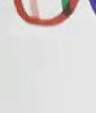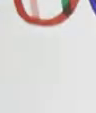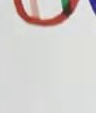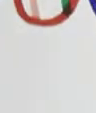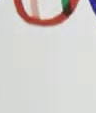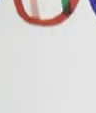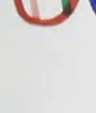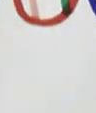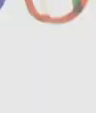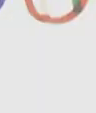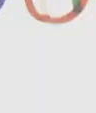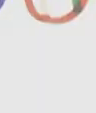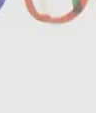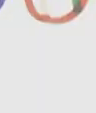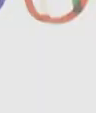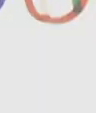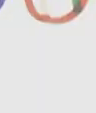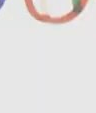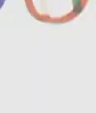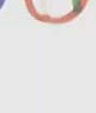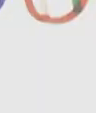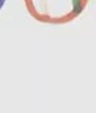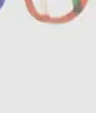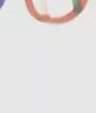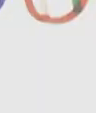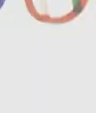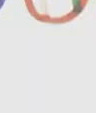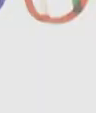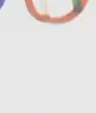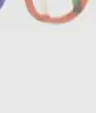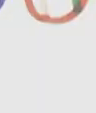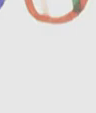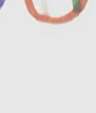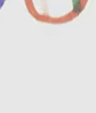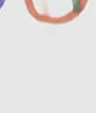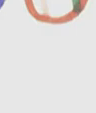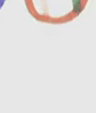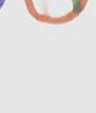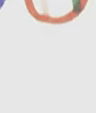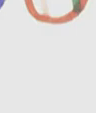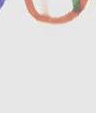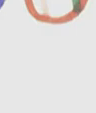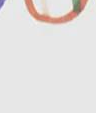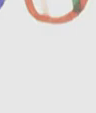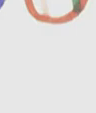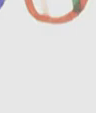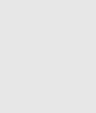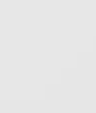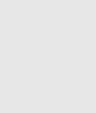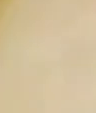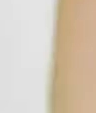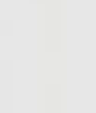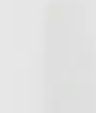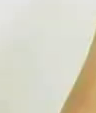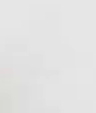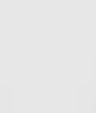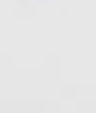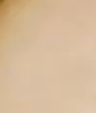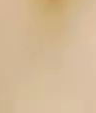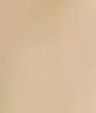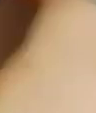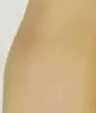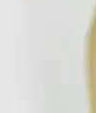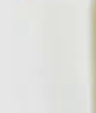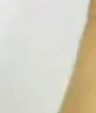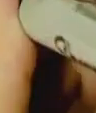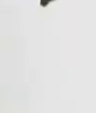by a combination of both genetic and environmental factors. To find potential causes of CHD, we've sequenced the DNA of